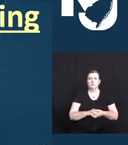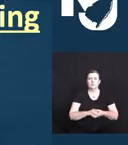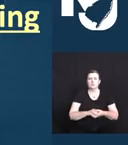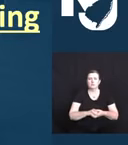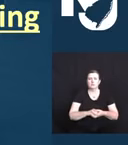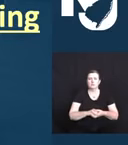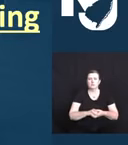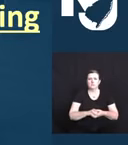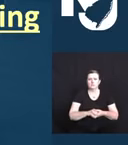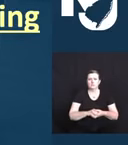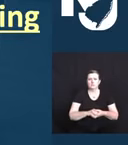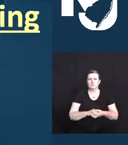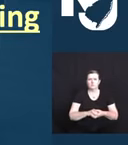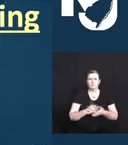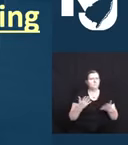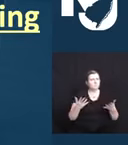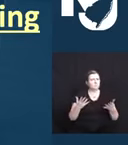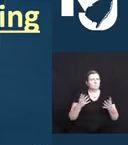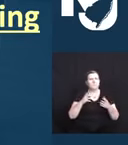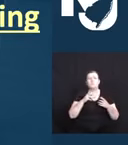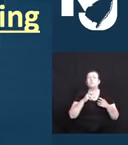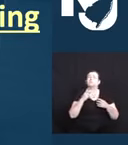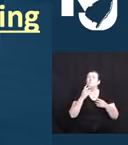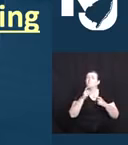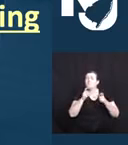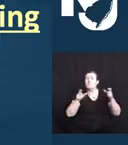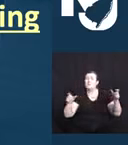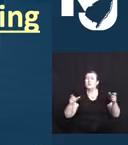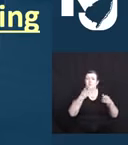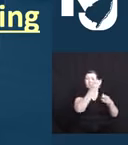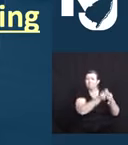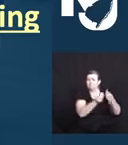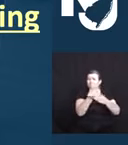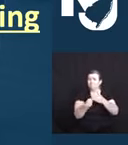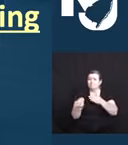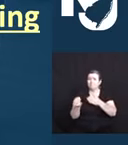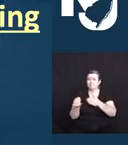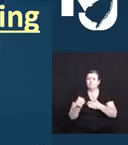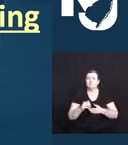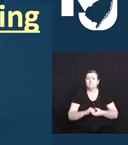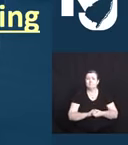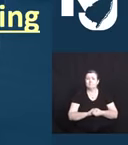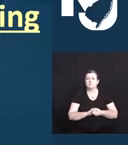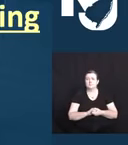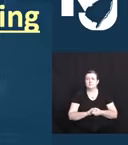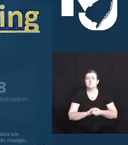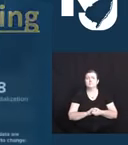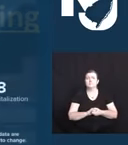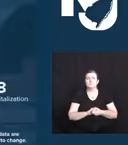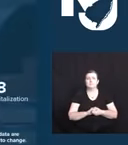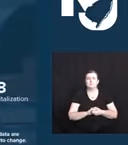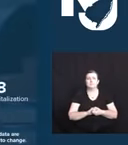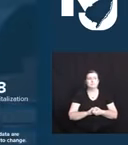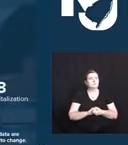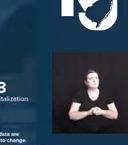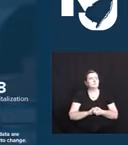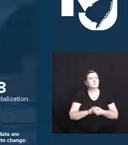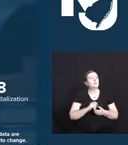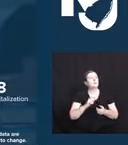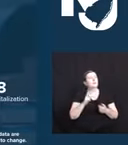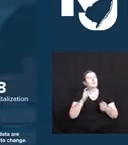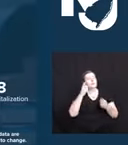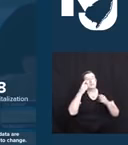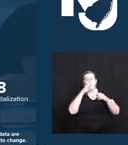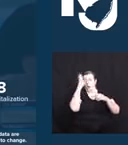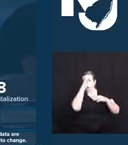6,117 precious lives in our long-term care facilities since this began. Turning to our hospitals, as of last night,